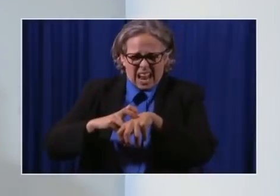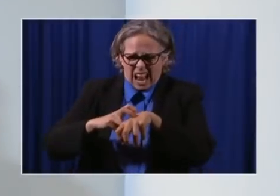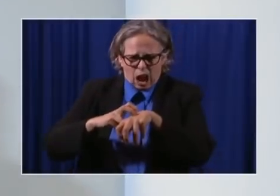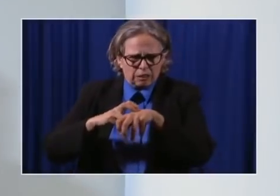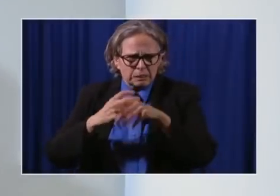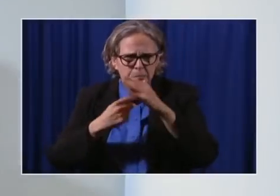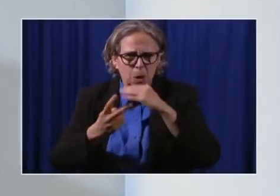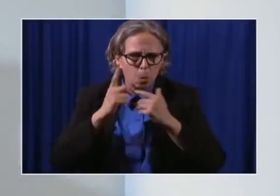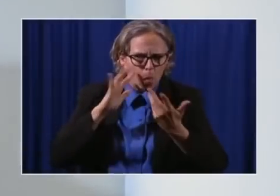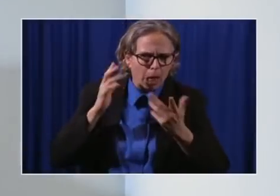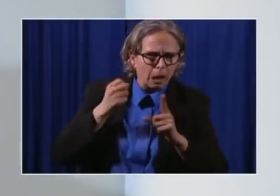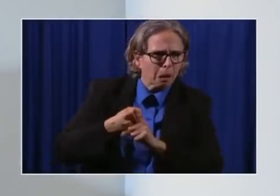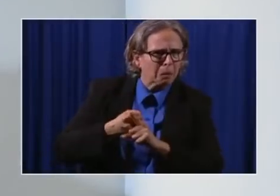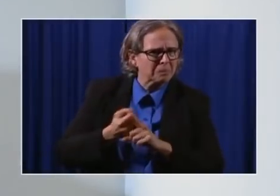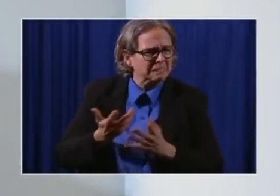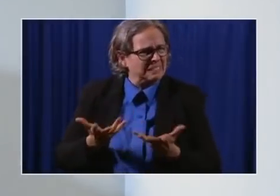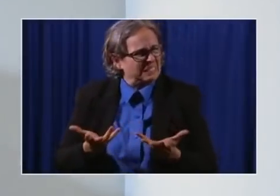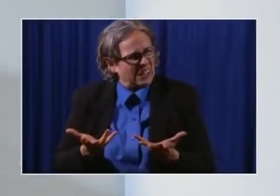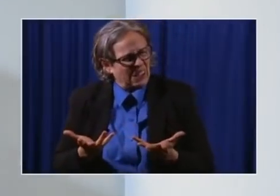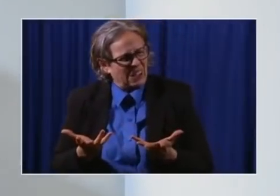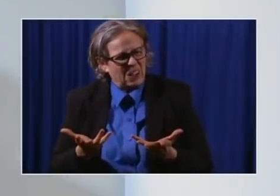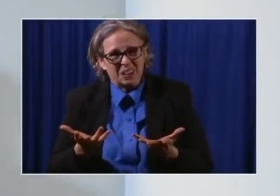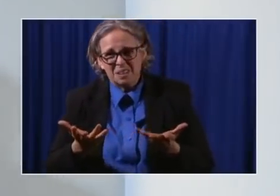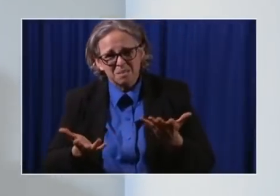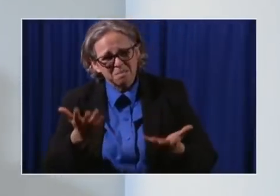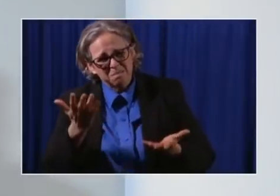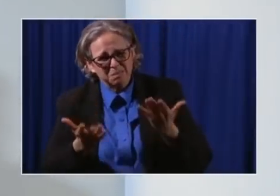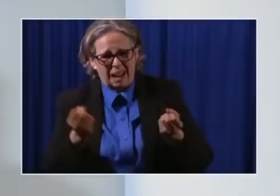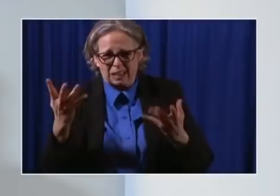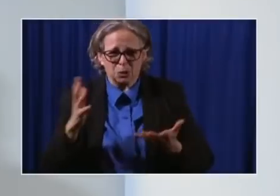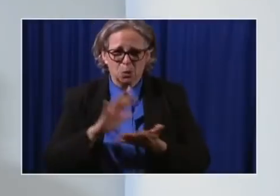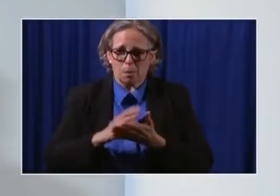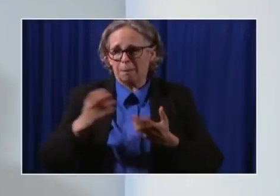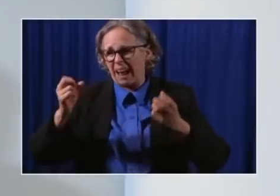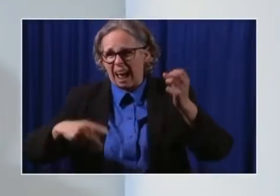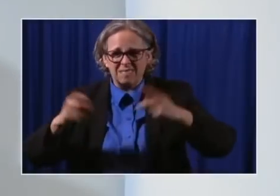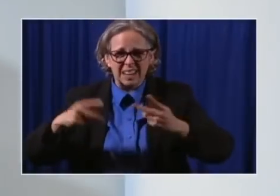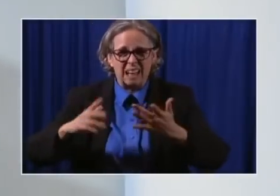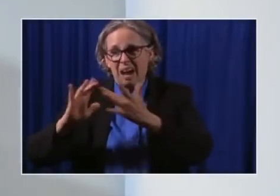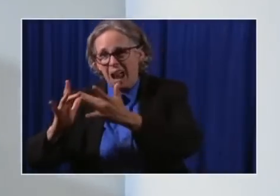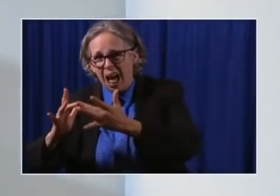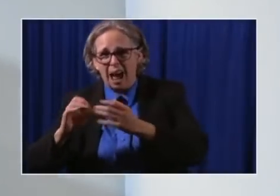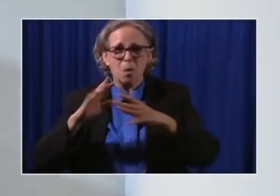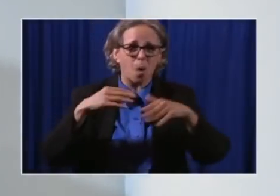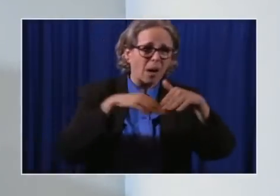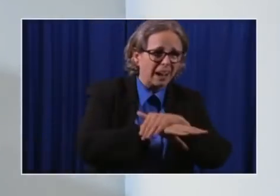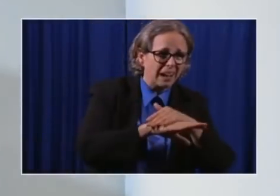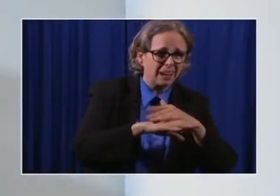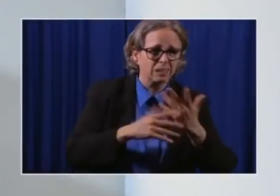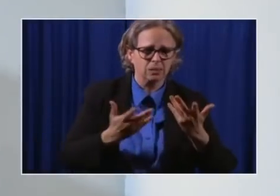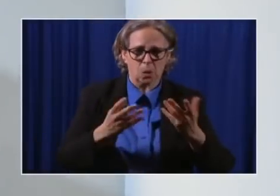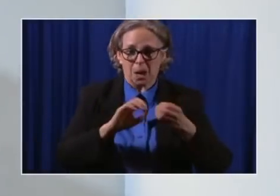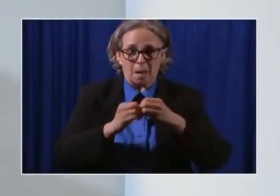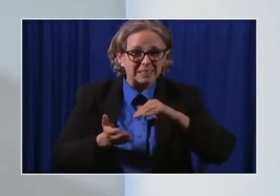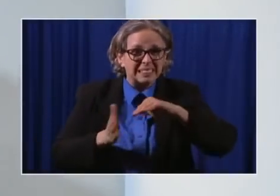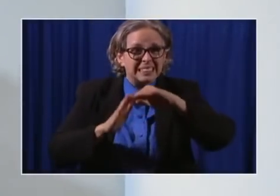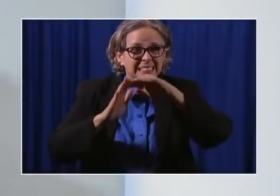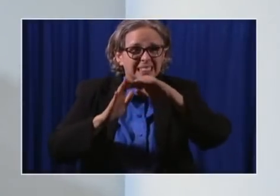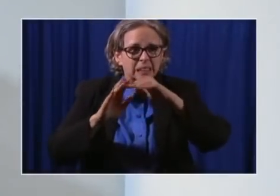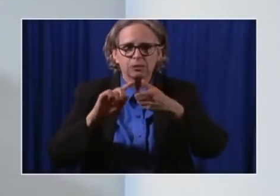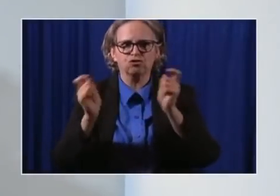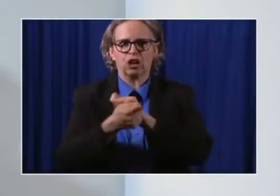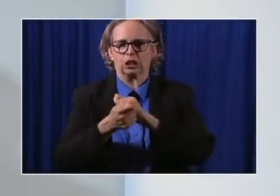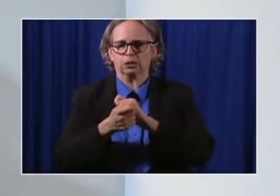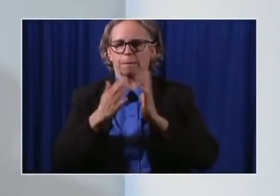go part-time distance, part-time in person, or in some cases, if the virus were to spread, that they wouldn't go to school